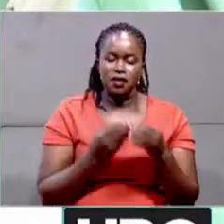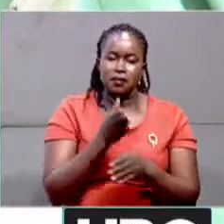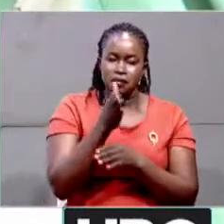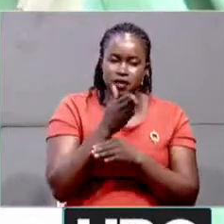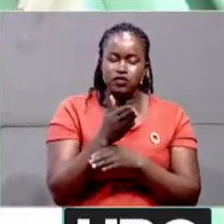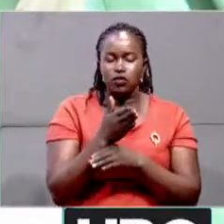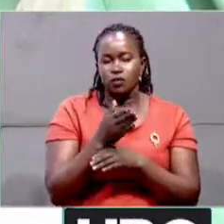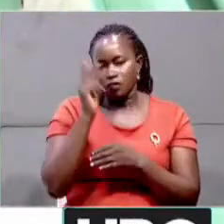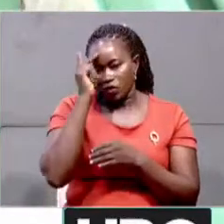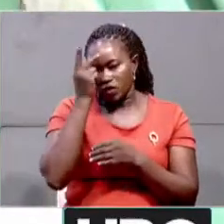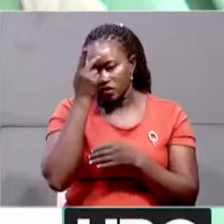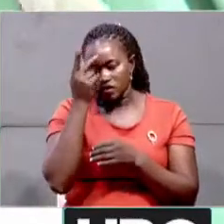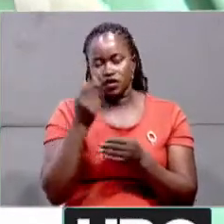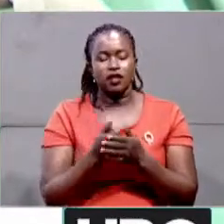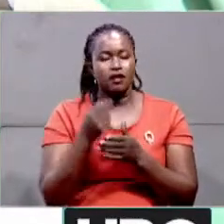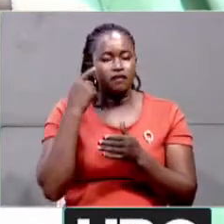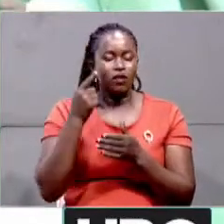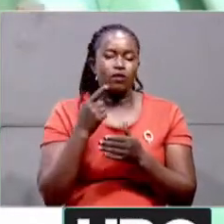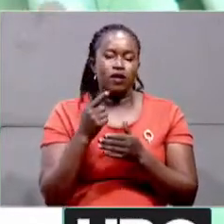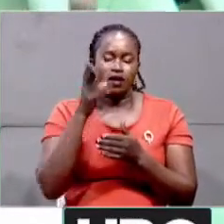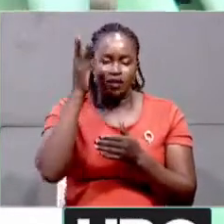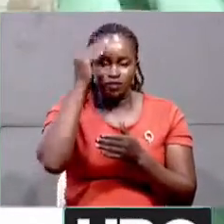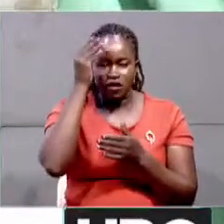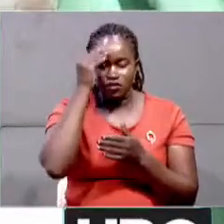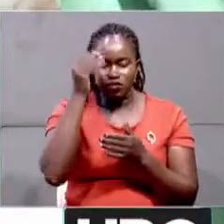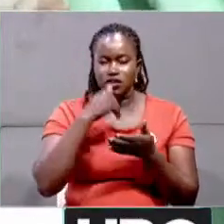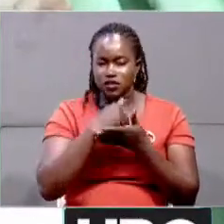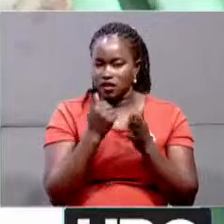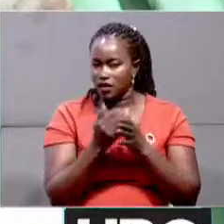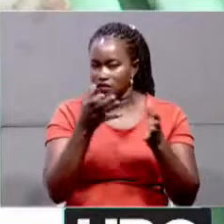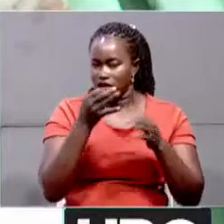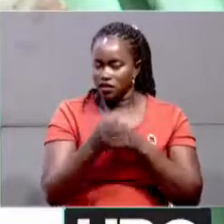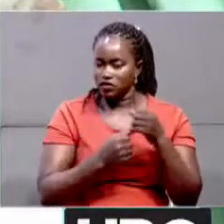Budget Estimates for the Education Sector for the financial year